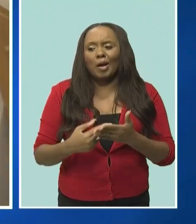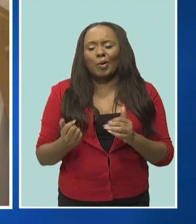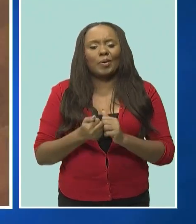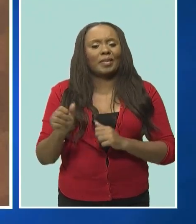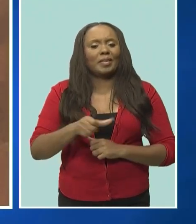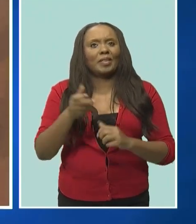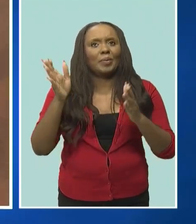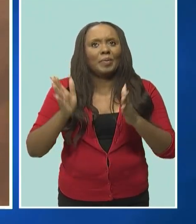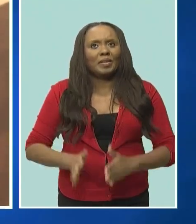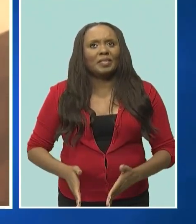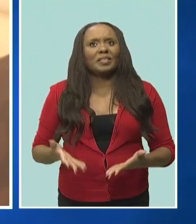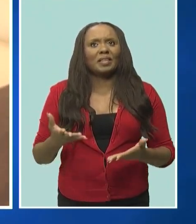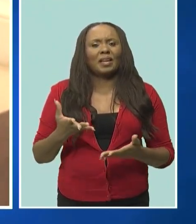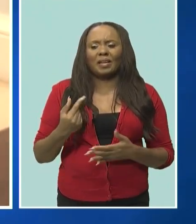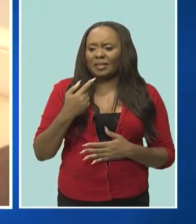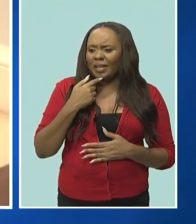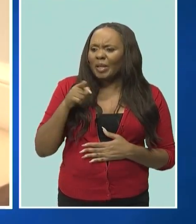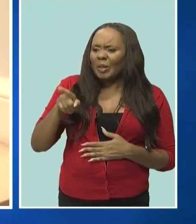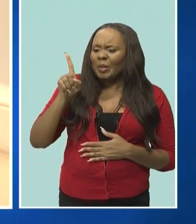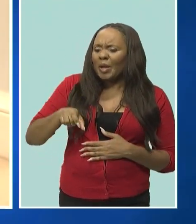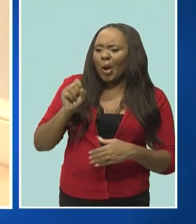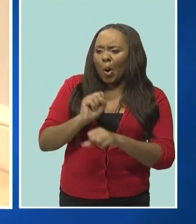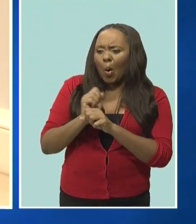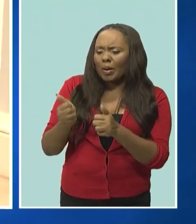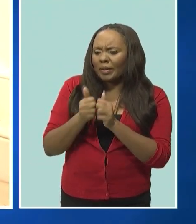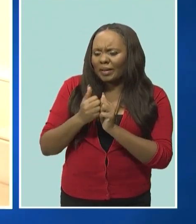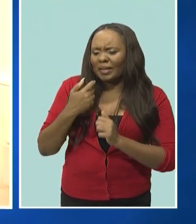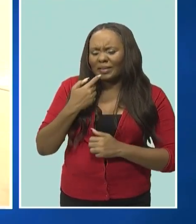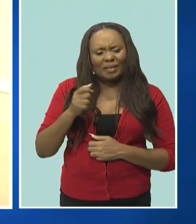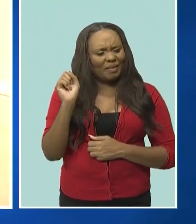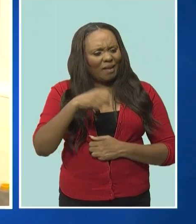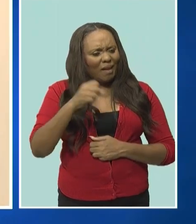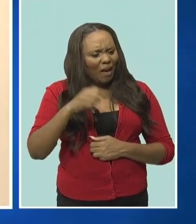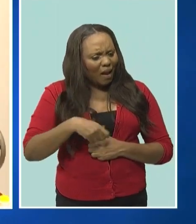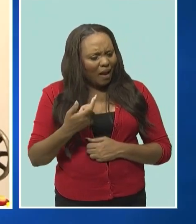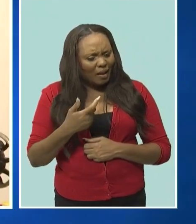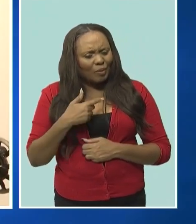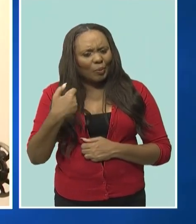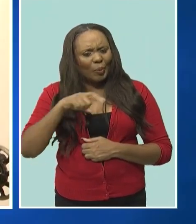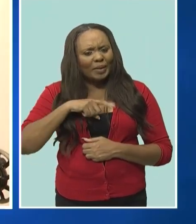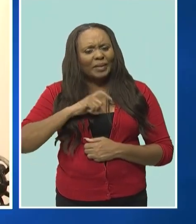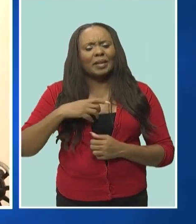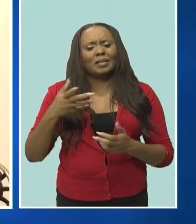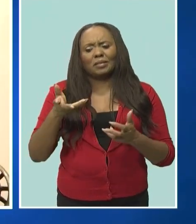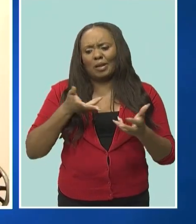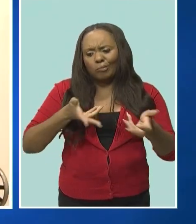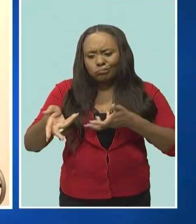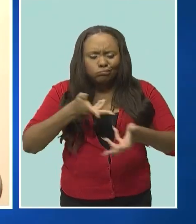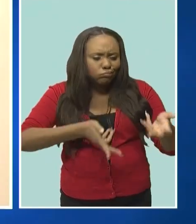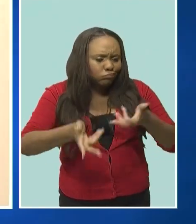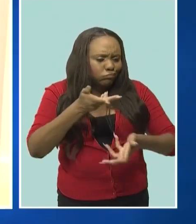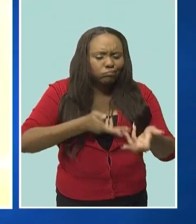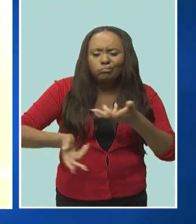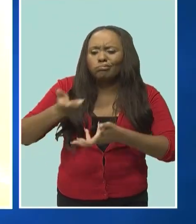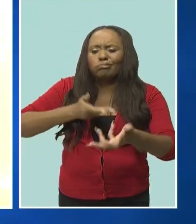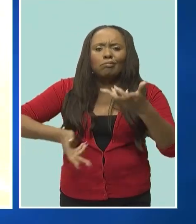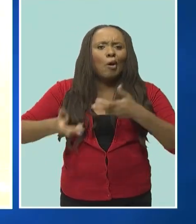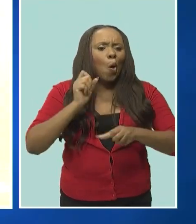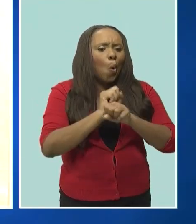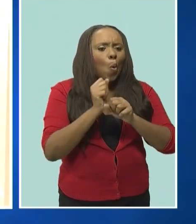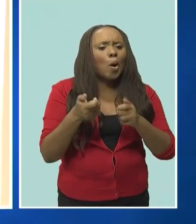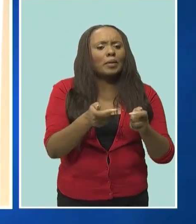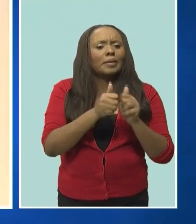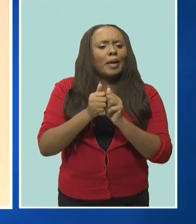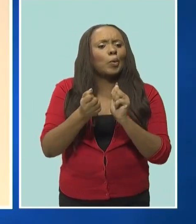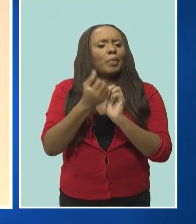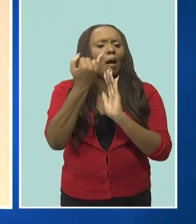Rasakiem, and Carol was like, you guys need to work together. I was like, yeah, that's what I've been telling Akiem. We need to do something together collaboratively. So there's all of